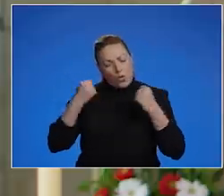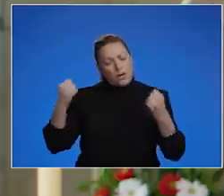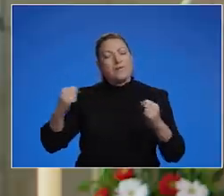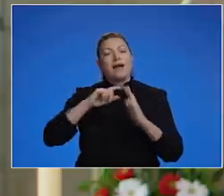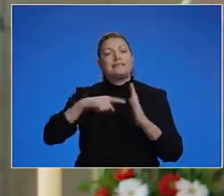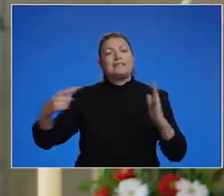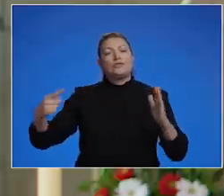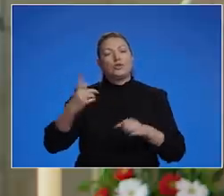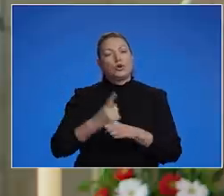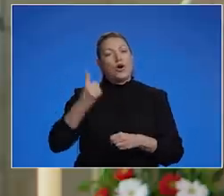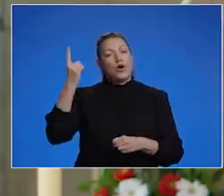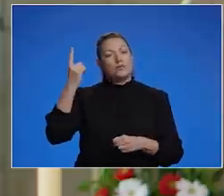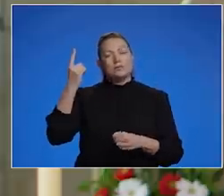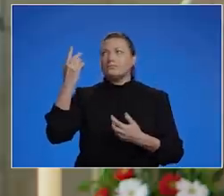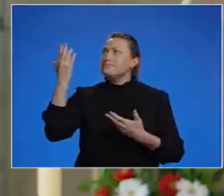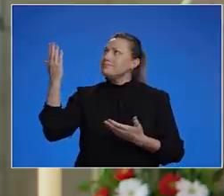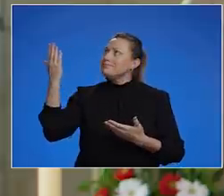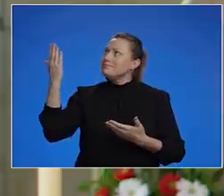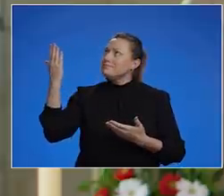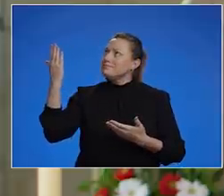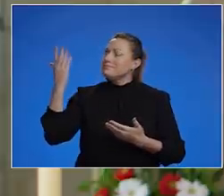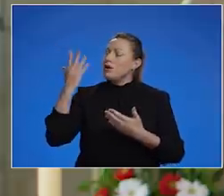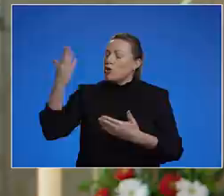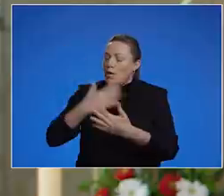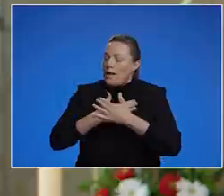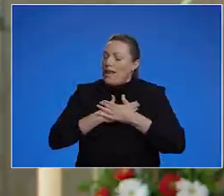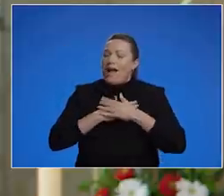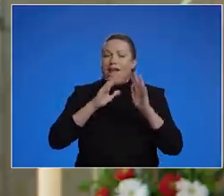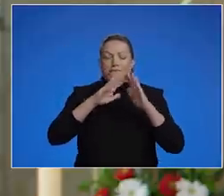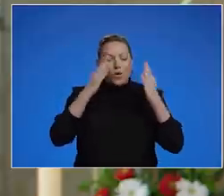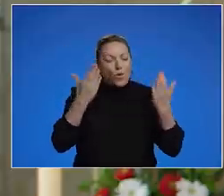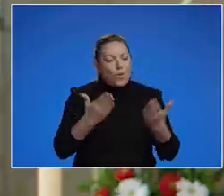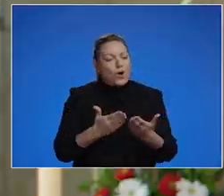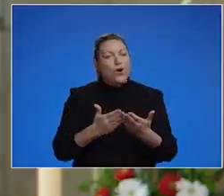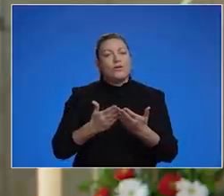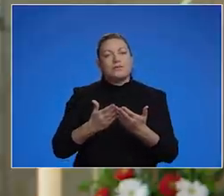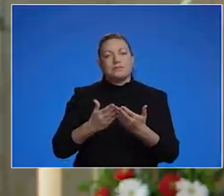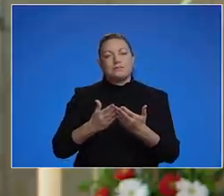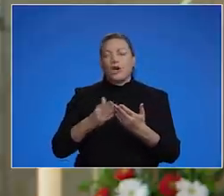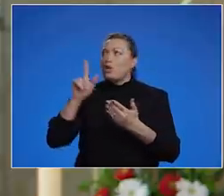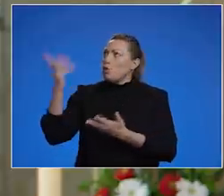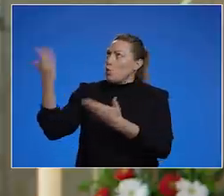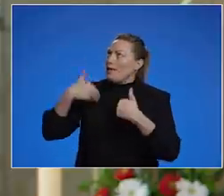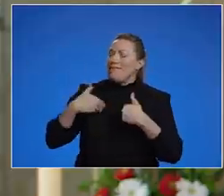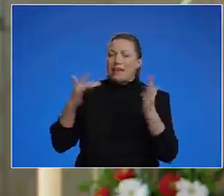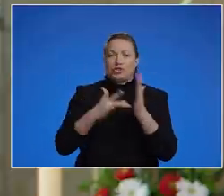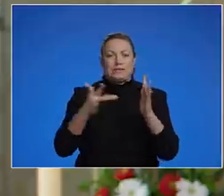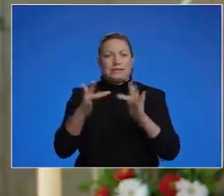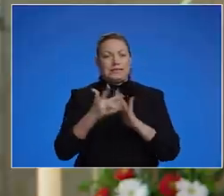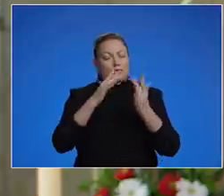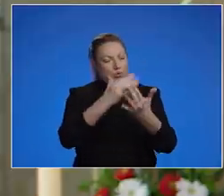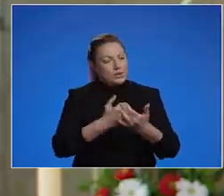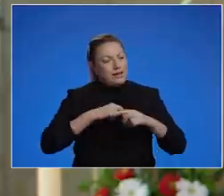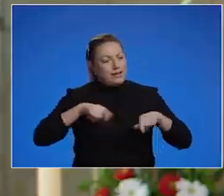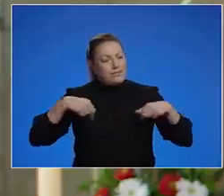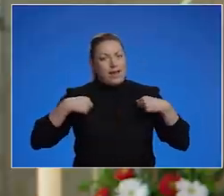Lord, Almighty, Eternal God. For you so loved the world that in your mercy you sent us the Redeemer